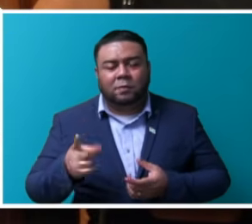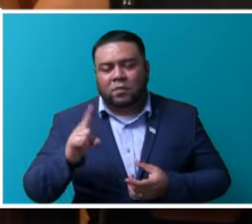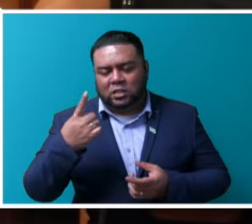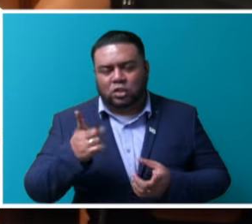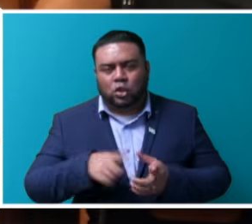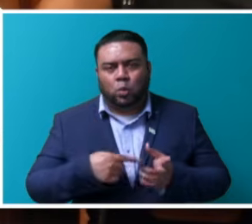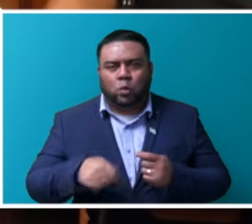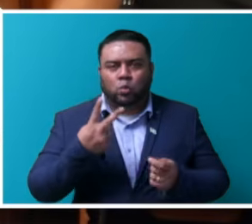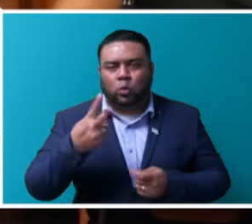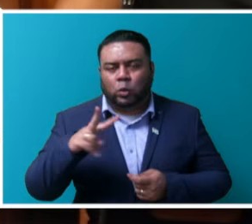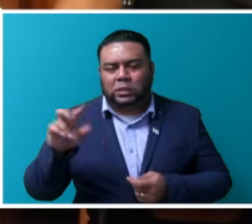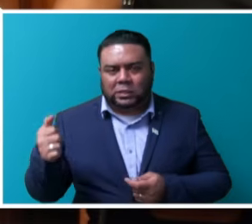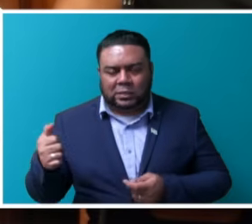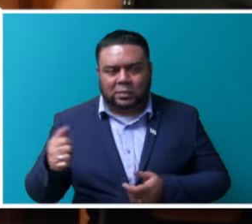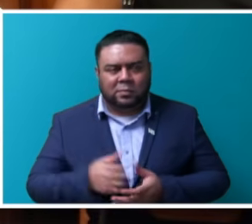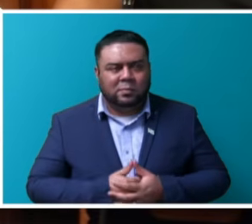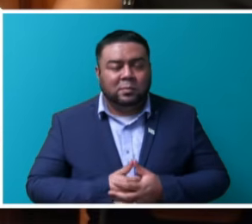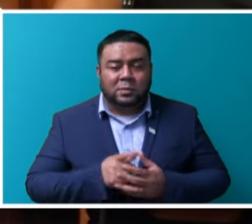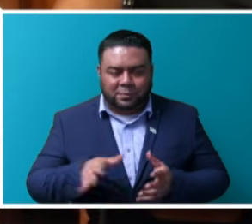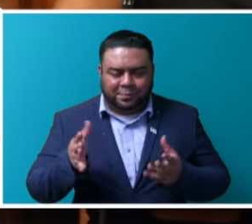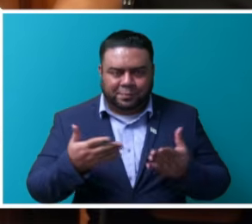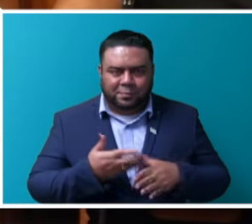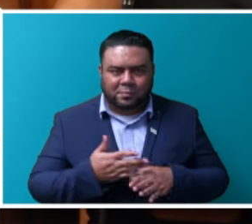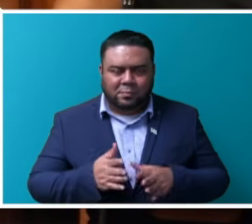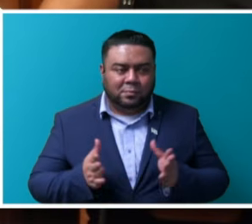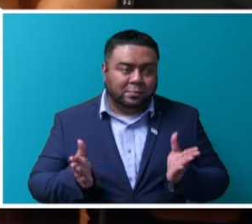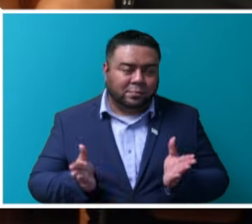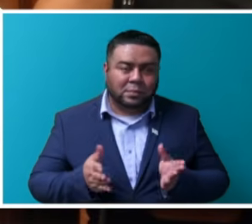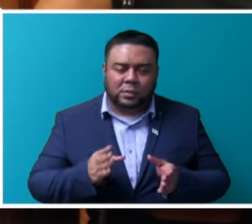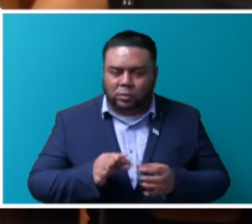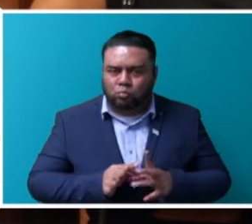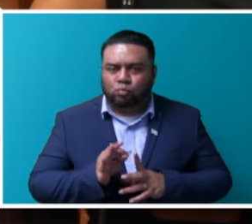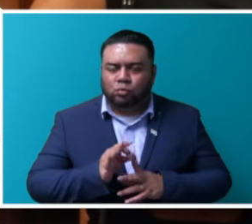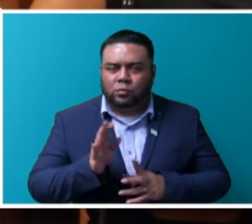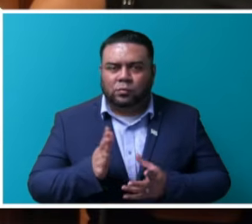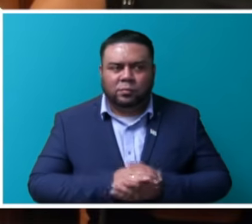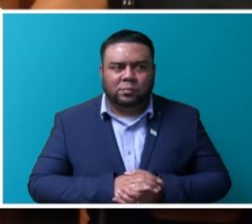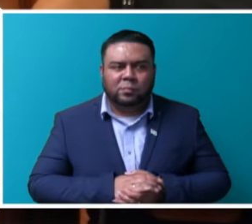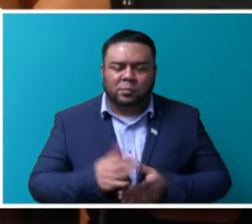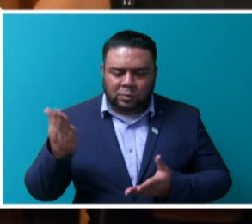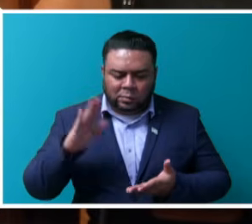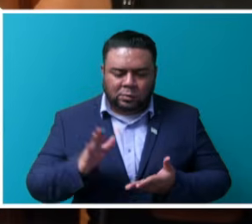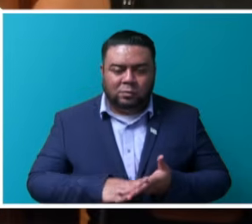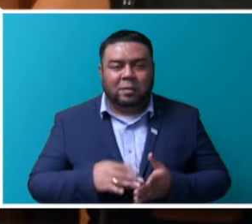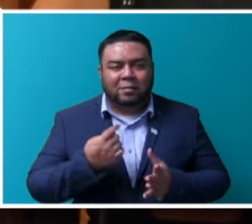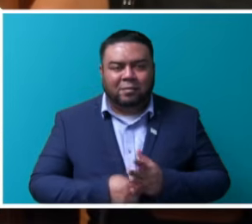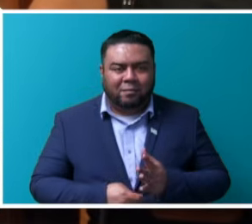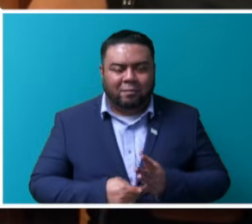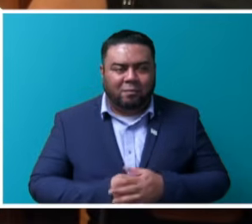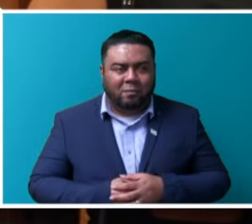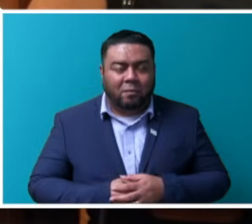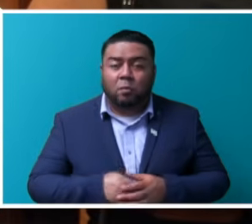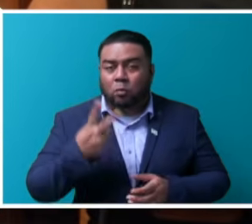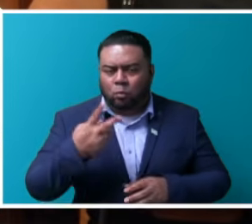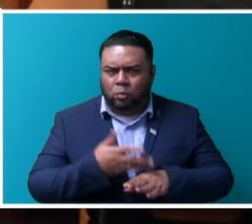January 2026. This system will modernize VAT compliance and improve revenue transparency while reducing tax evasion. 2 new